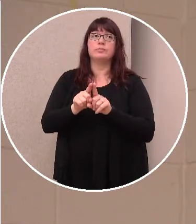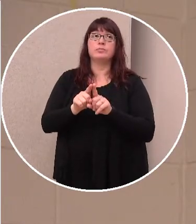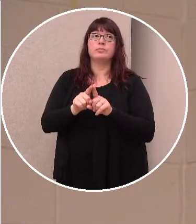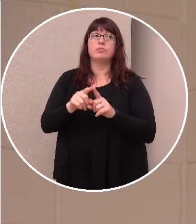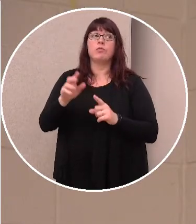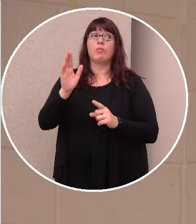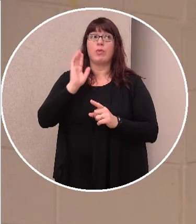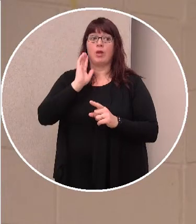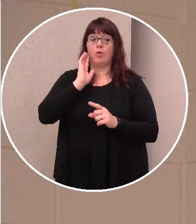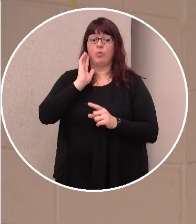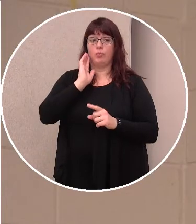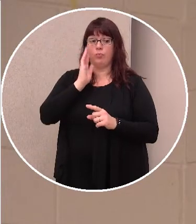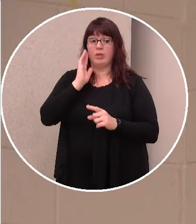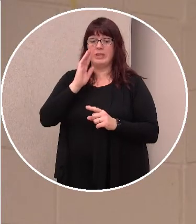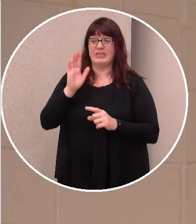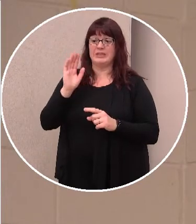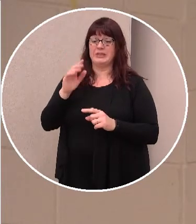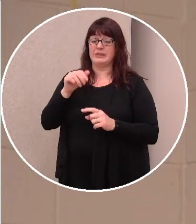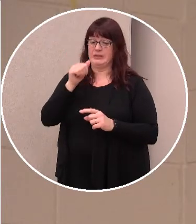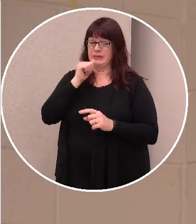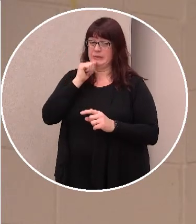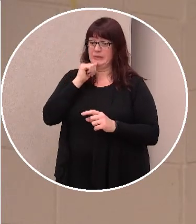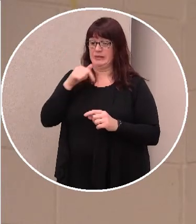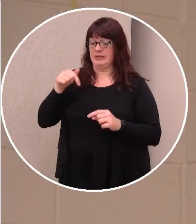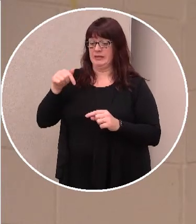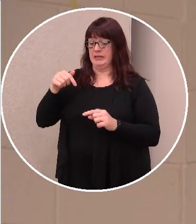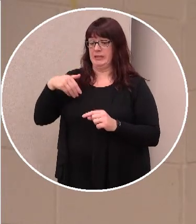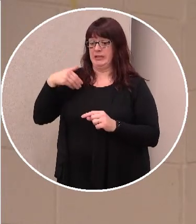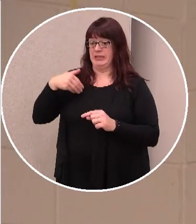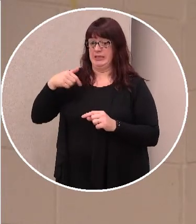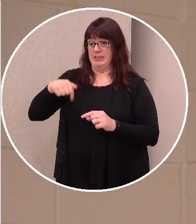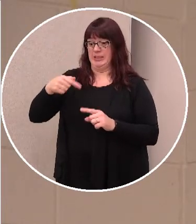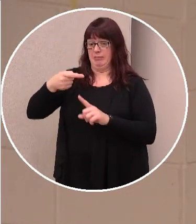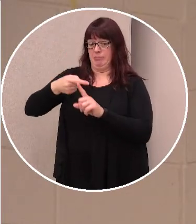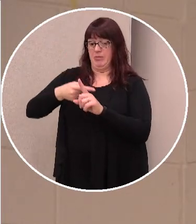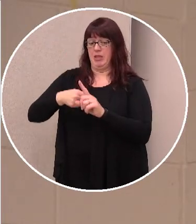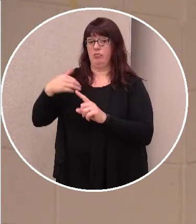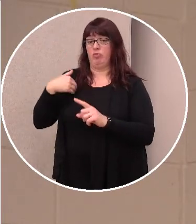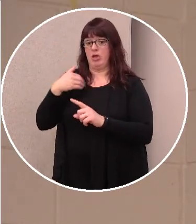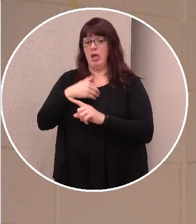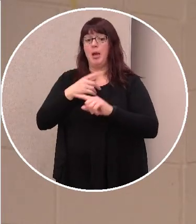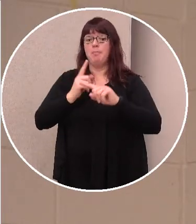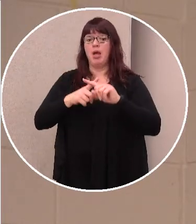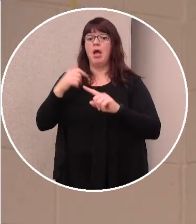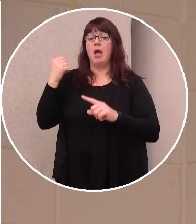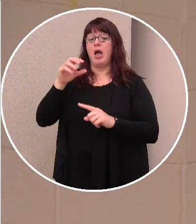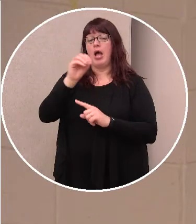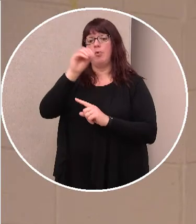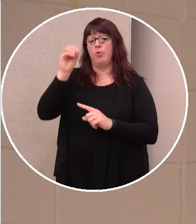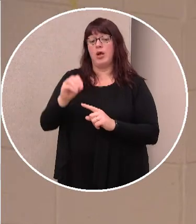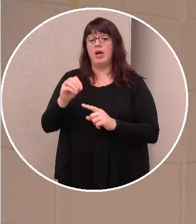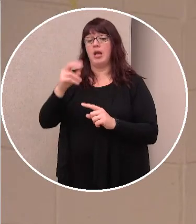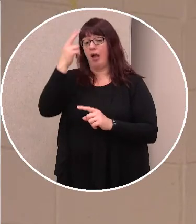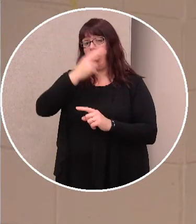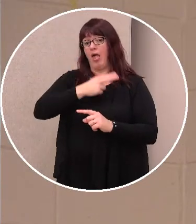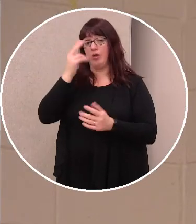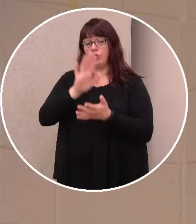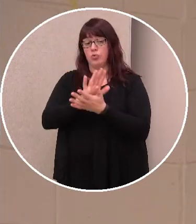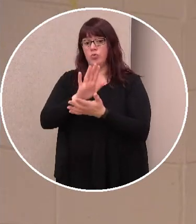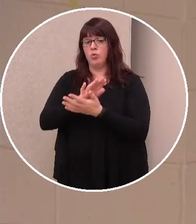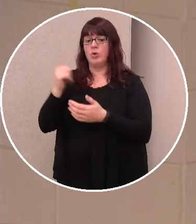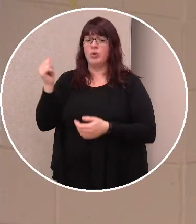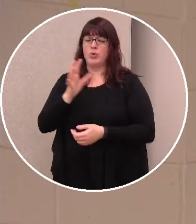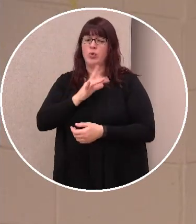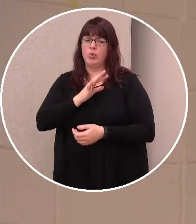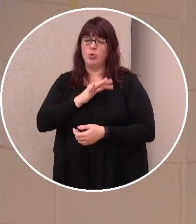the heels of the event in Toronto, we've liaised with Ottawa Catholic School Board, and Ottawa Catholic is recognized as one of the world leaders